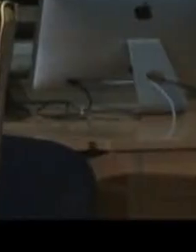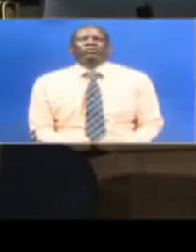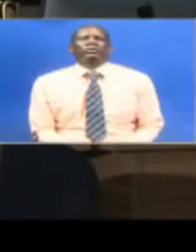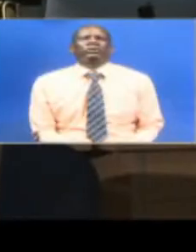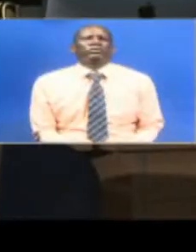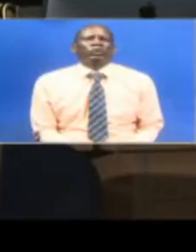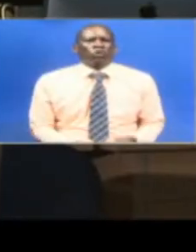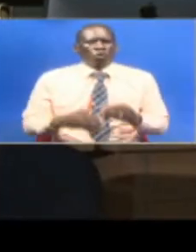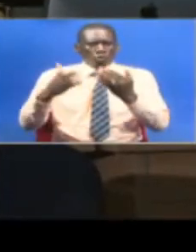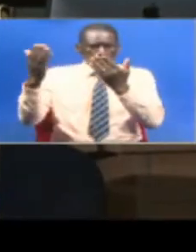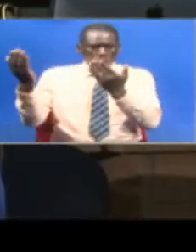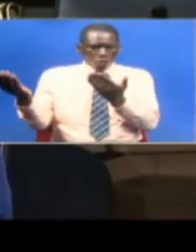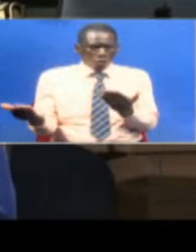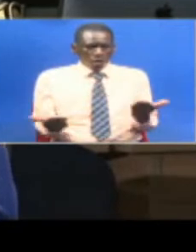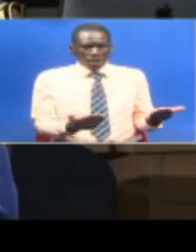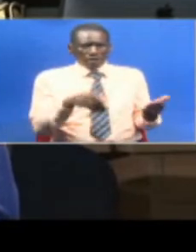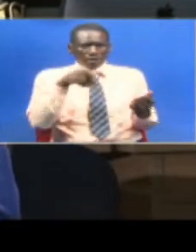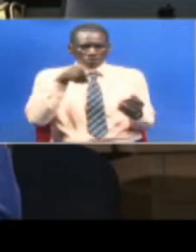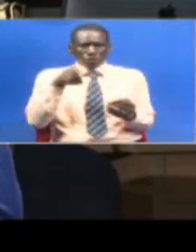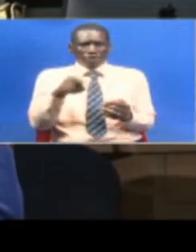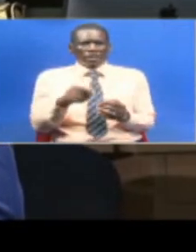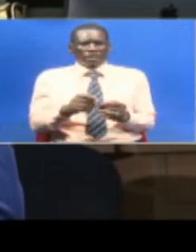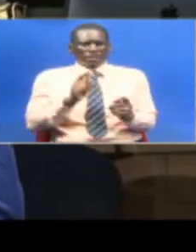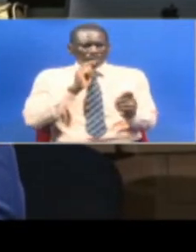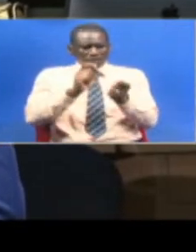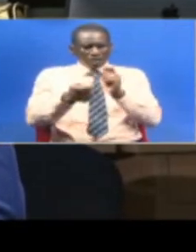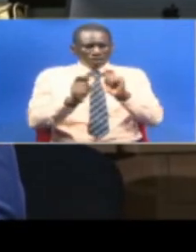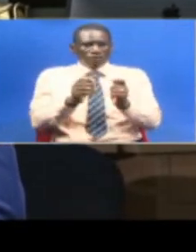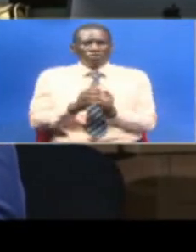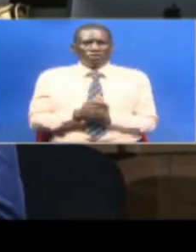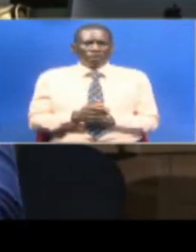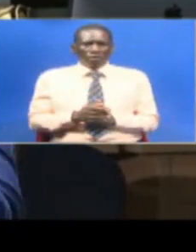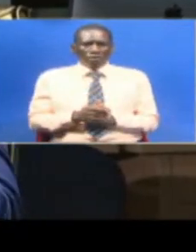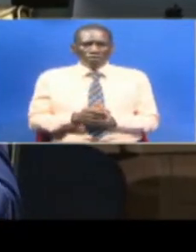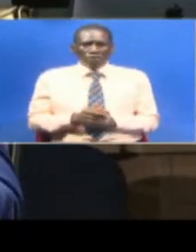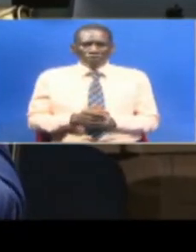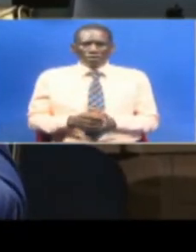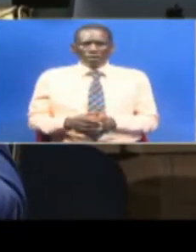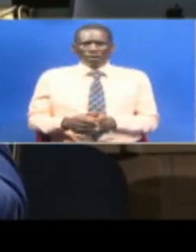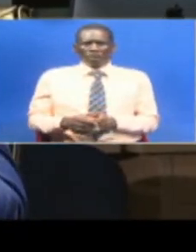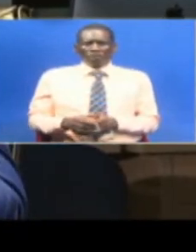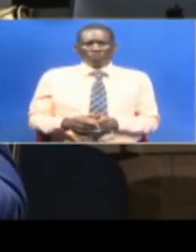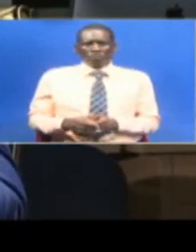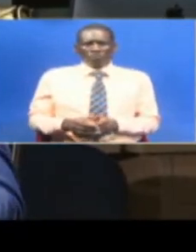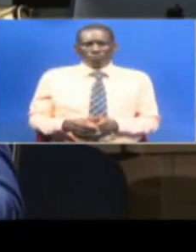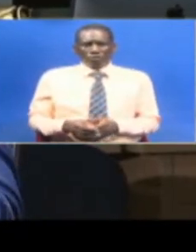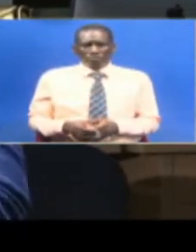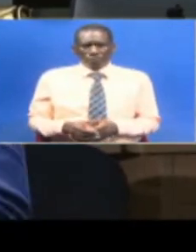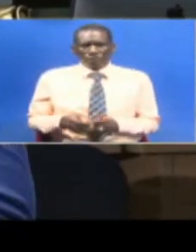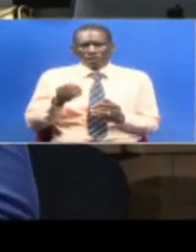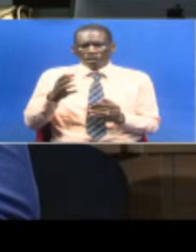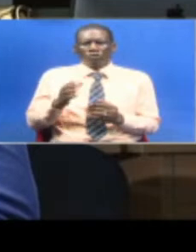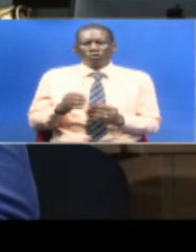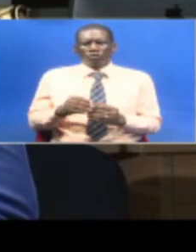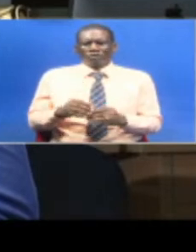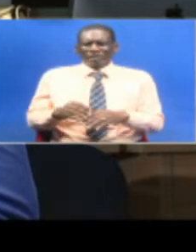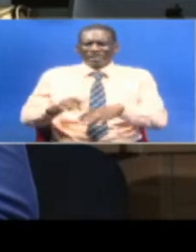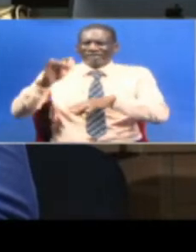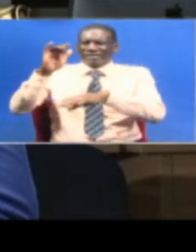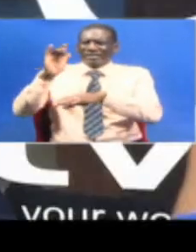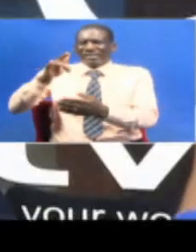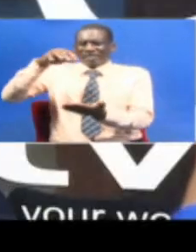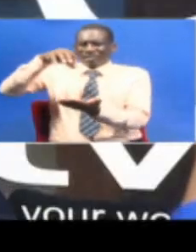Welcome to this particular interview. This was a highly anticipated